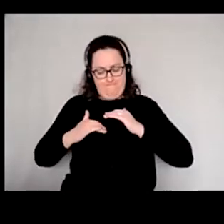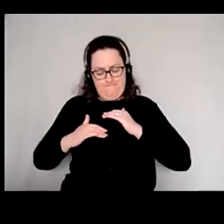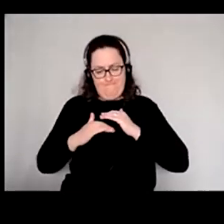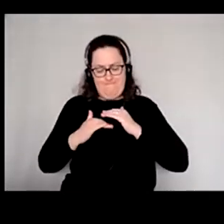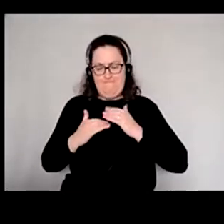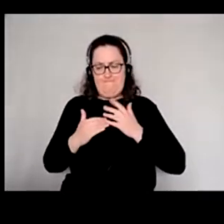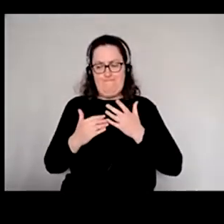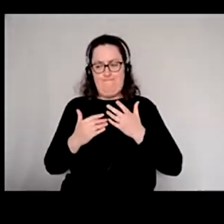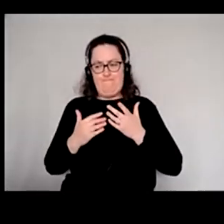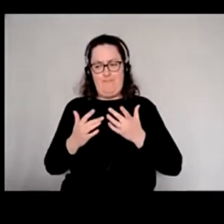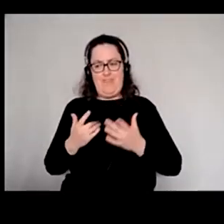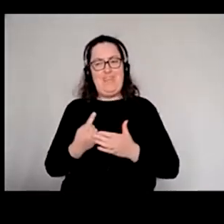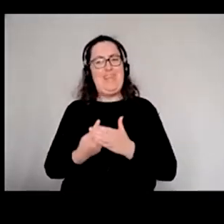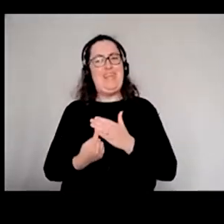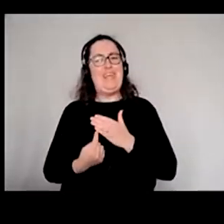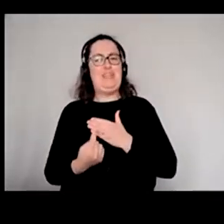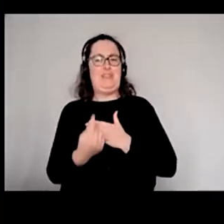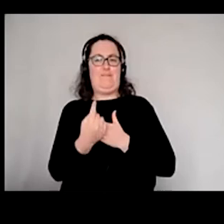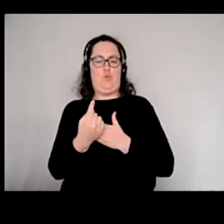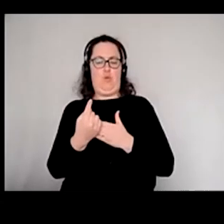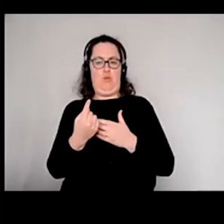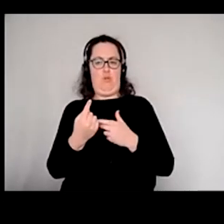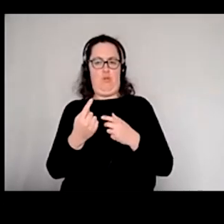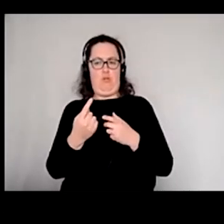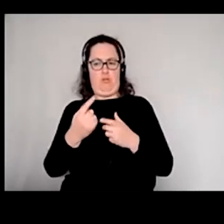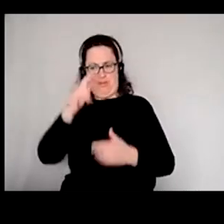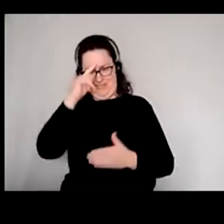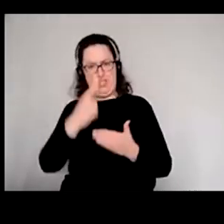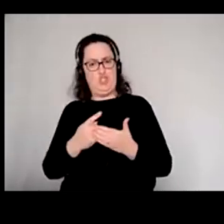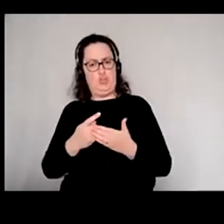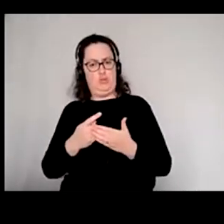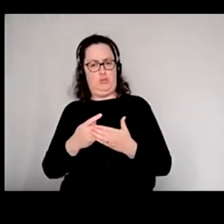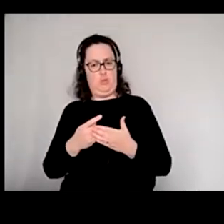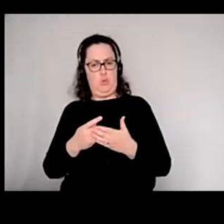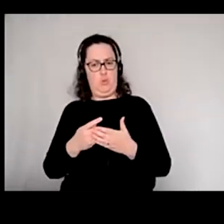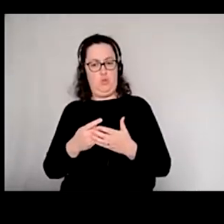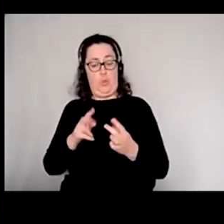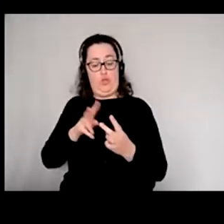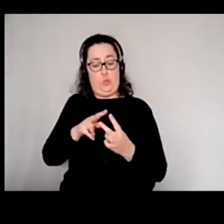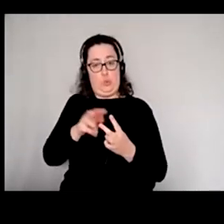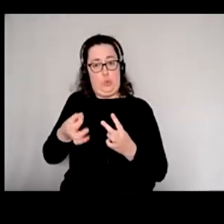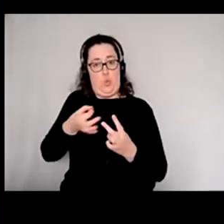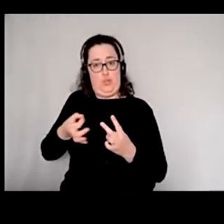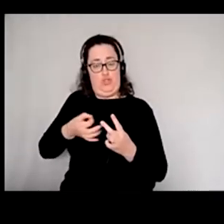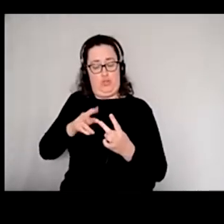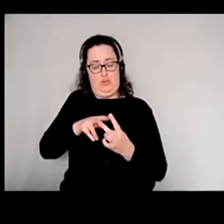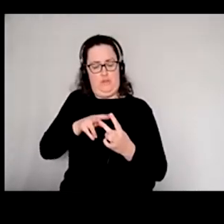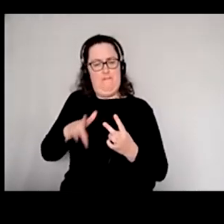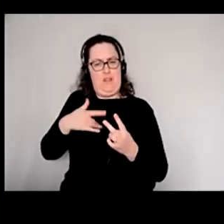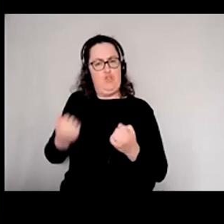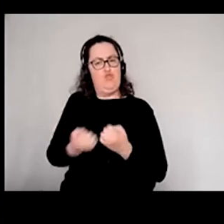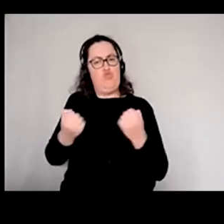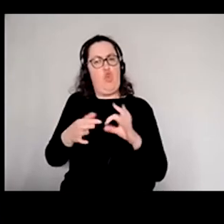you know, kind of path that we have to tread. Just I think this the two questions to me, the two last questions, feel like they're very related in a